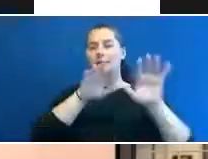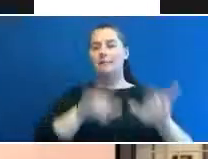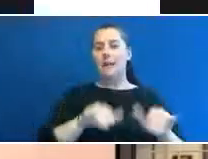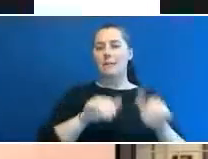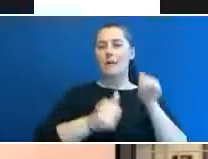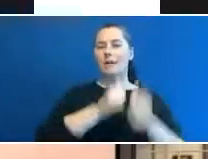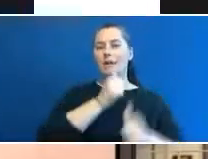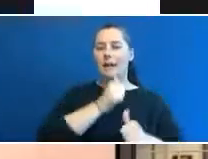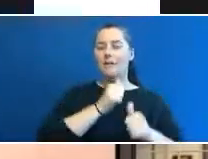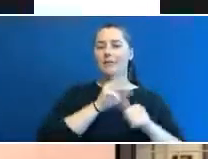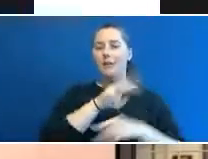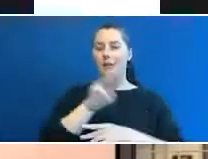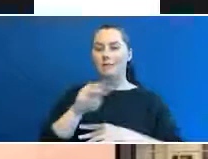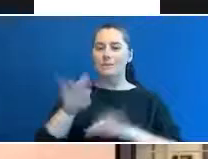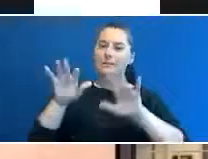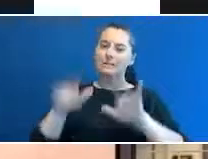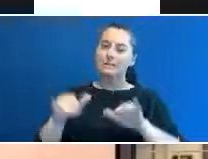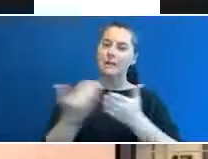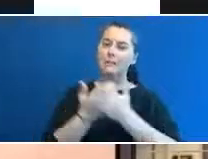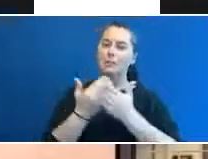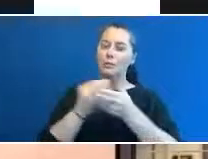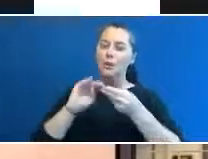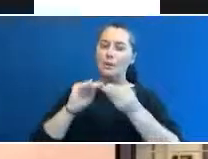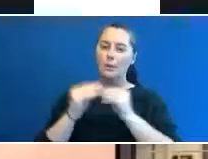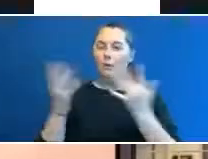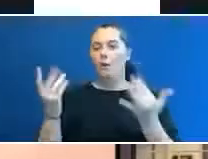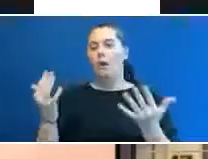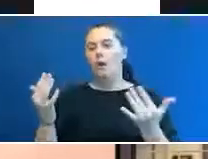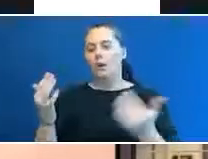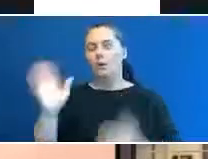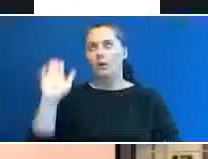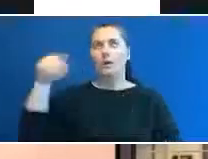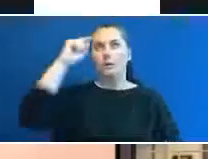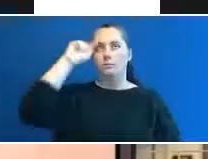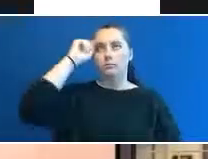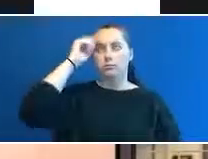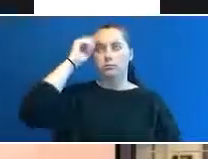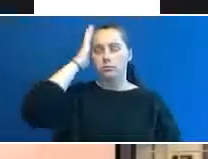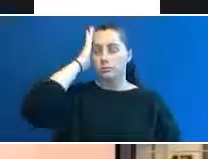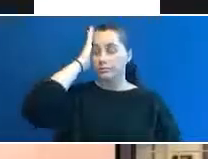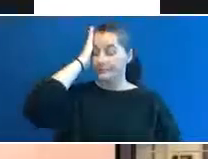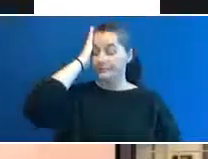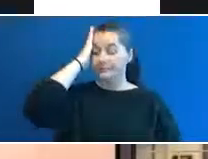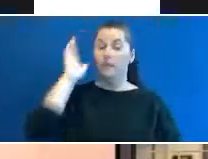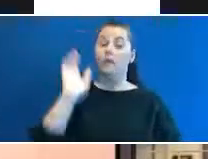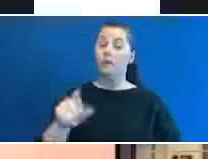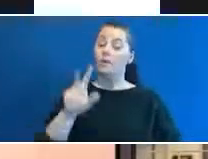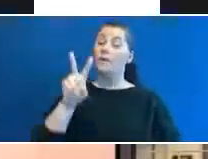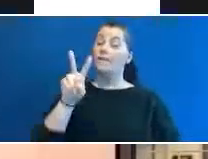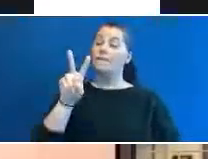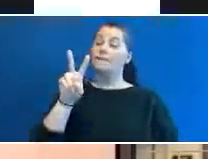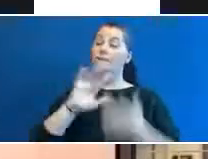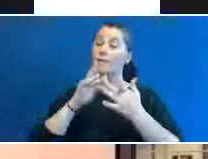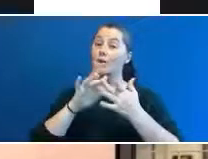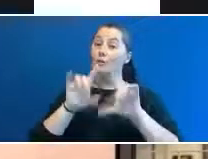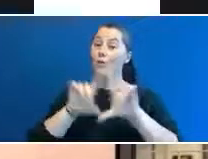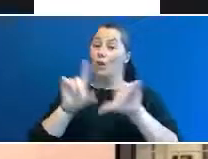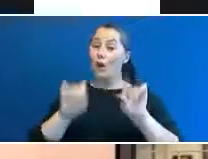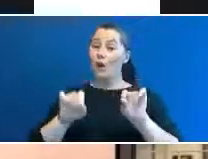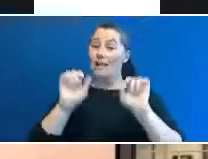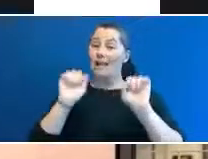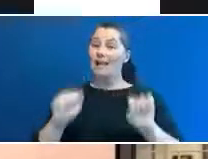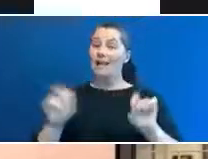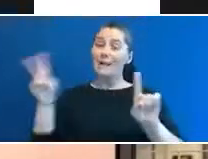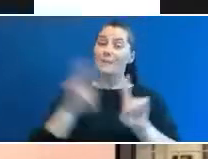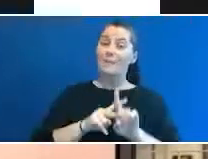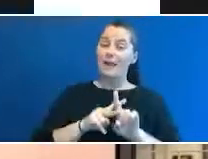in the new number, wait for the card to be shipped to me, and it was just a headache. So with virtual cards, we can actually put an individual virtual card